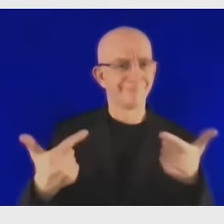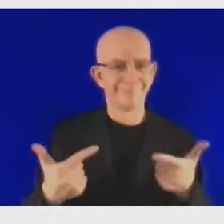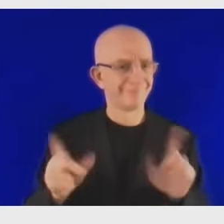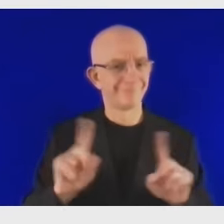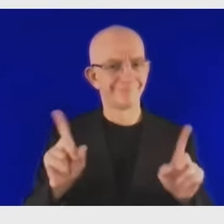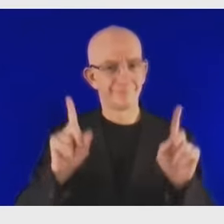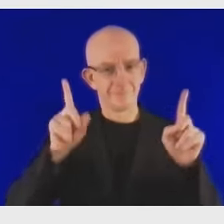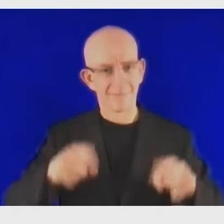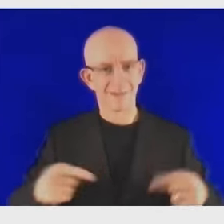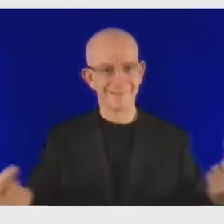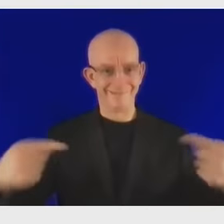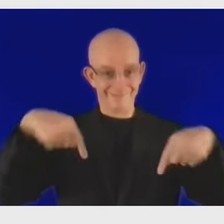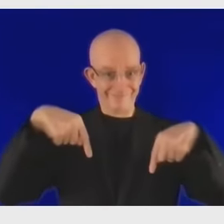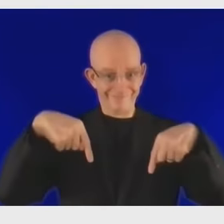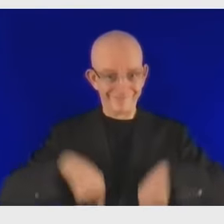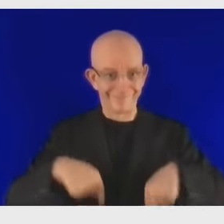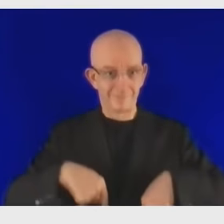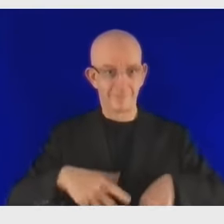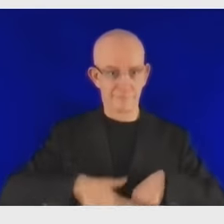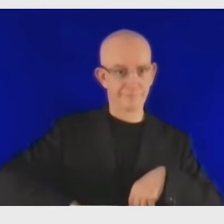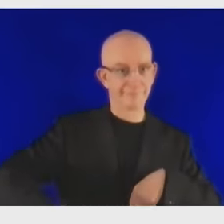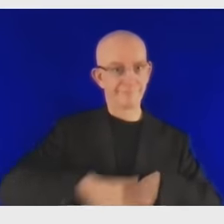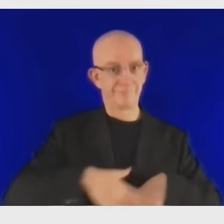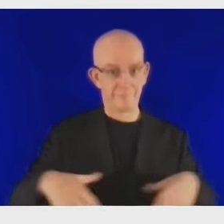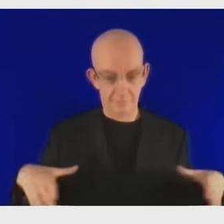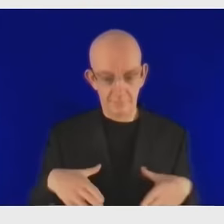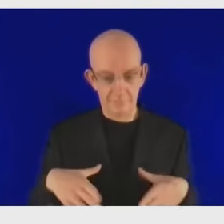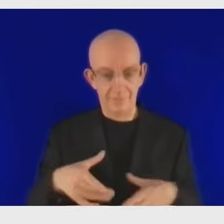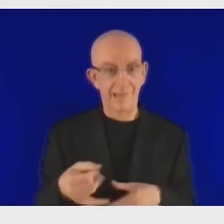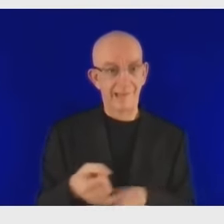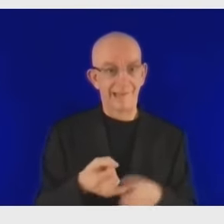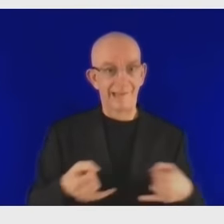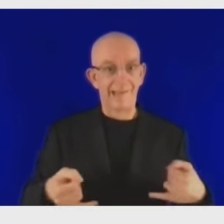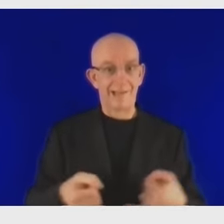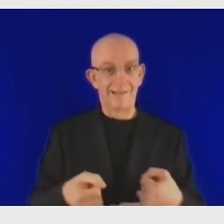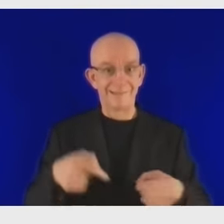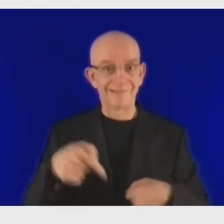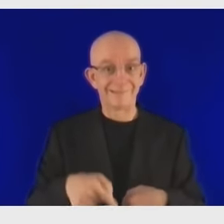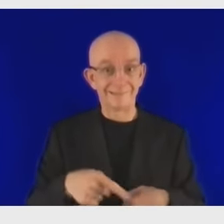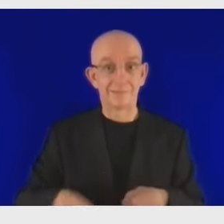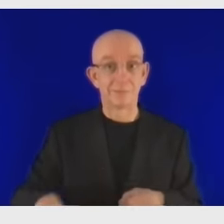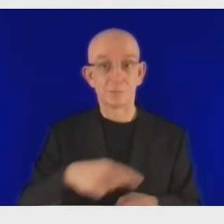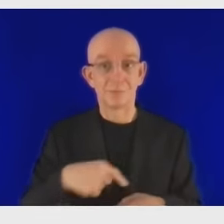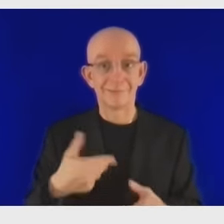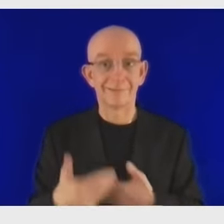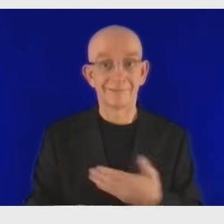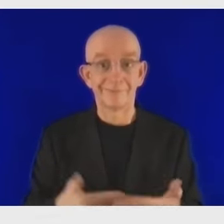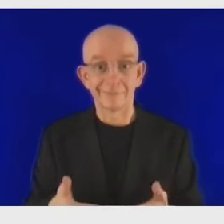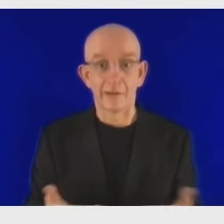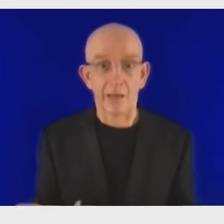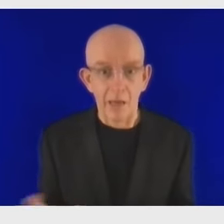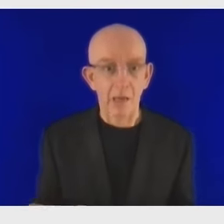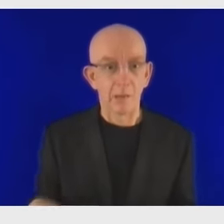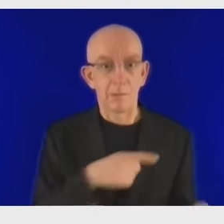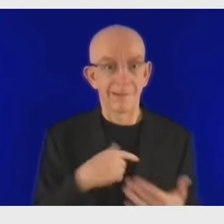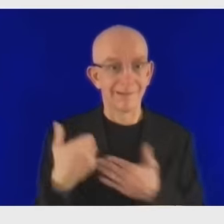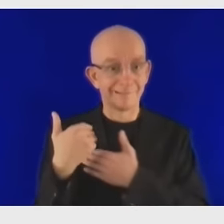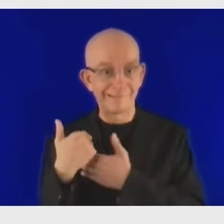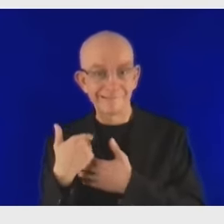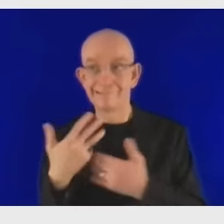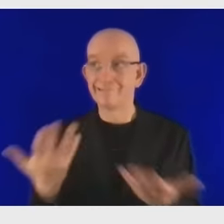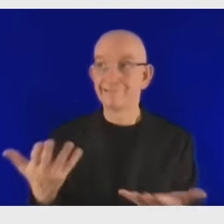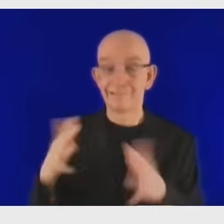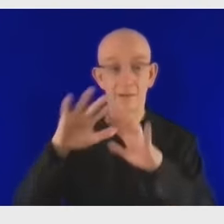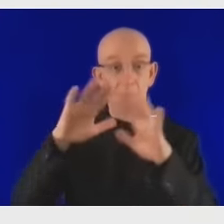economic downturn we are facing. Your Excellency, here's my call to you.